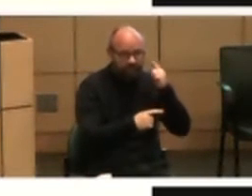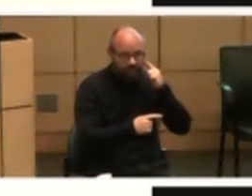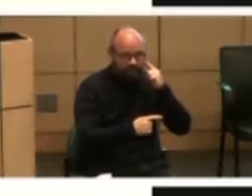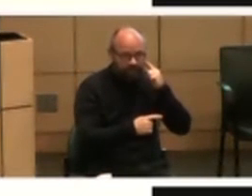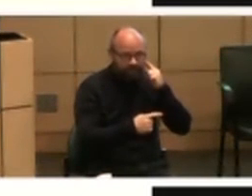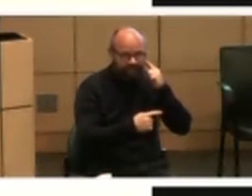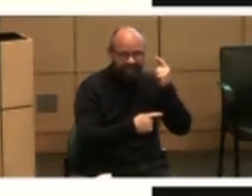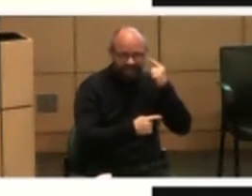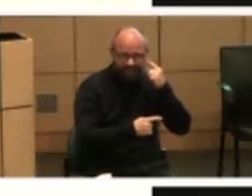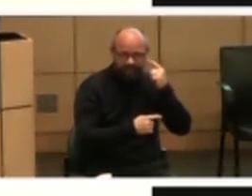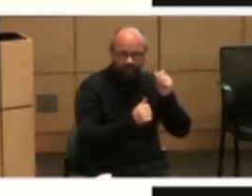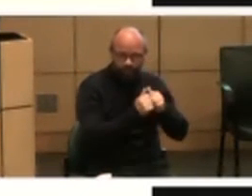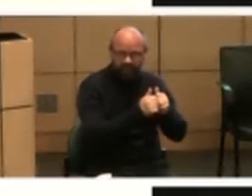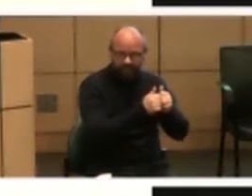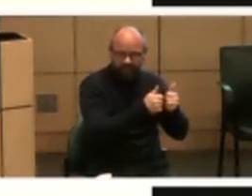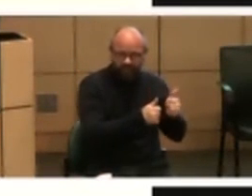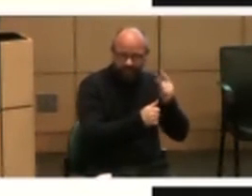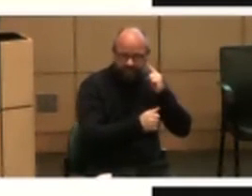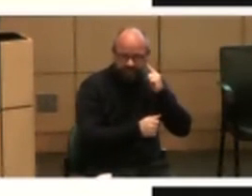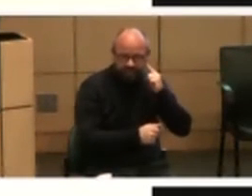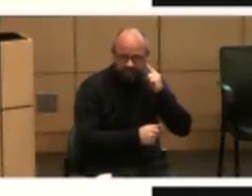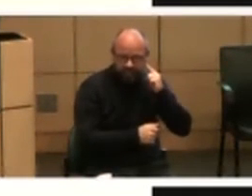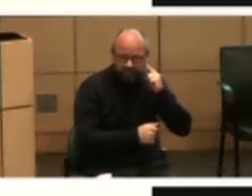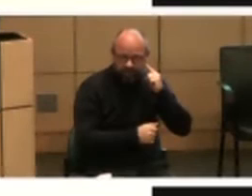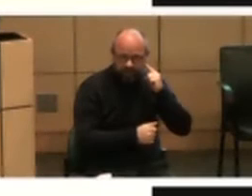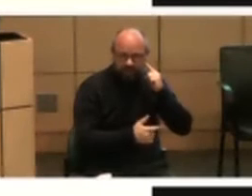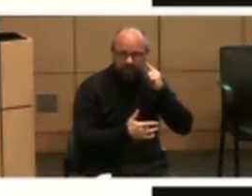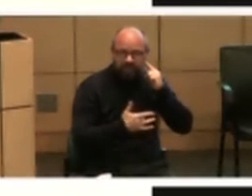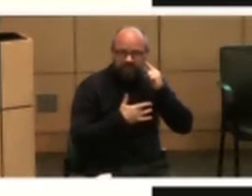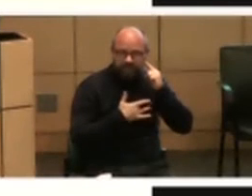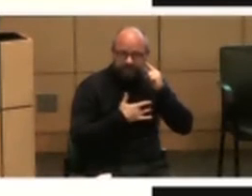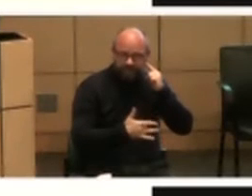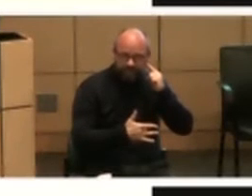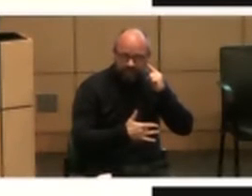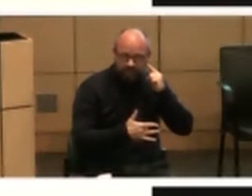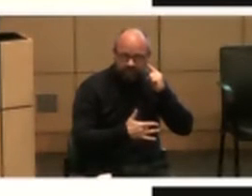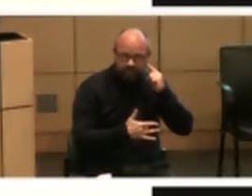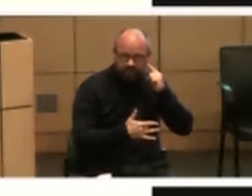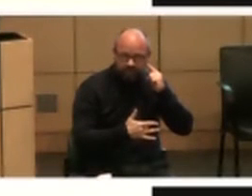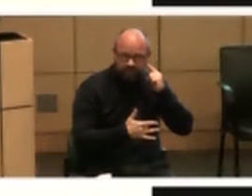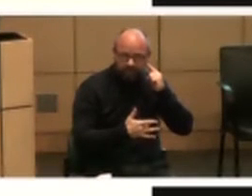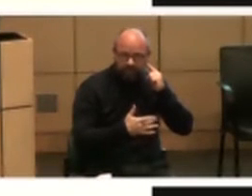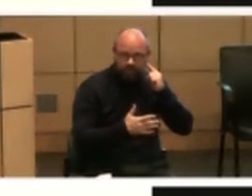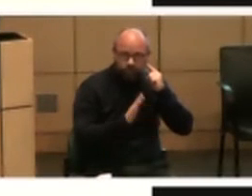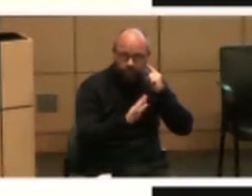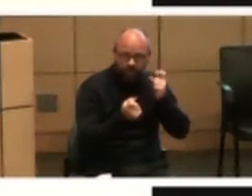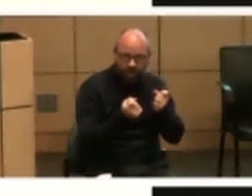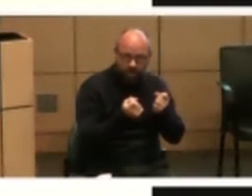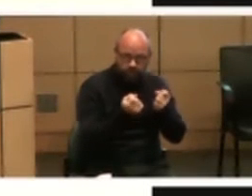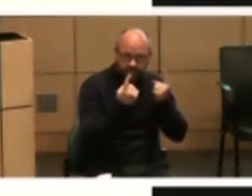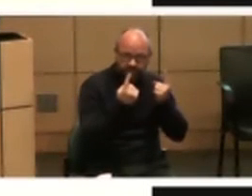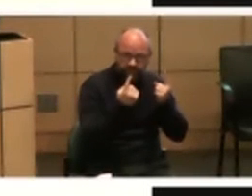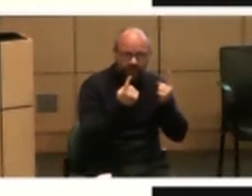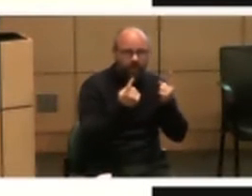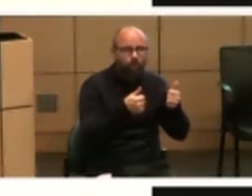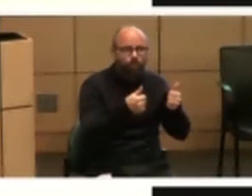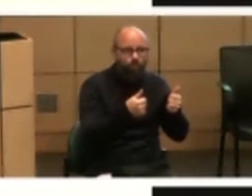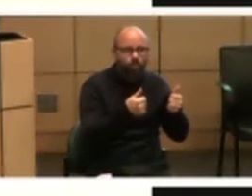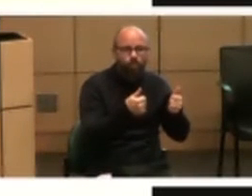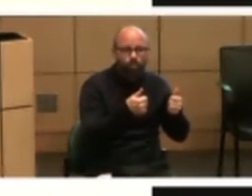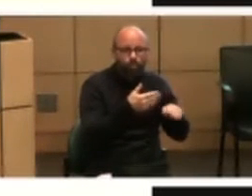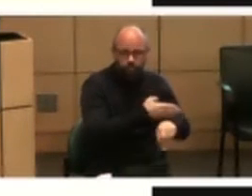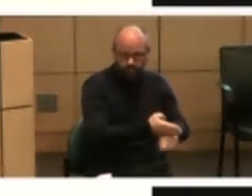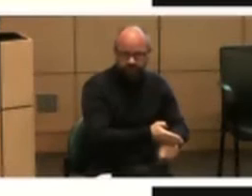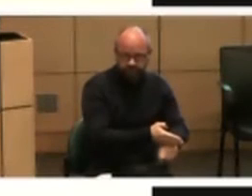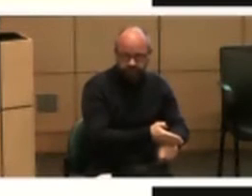ear with unilateral hearing loss, it tends to make your performance worse, right? And it's certainly much worse than what you